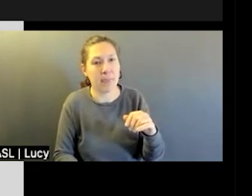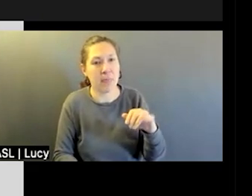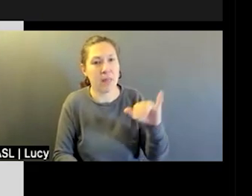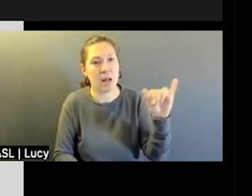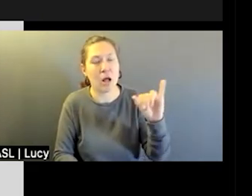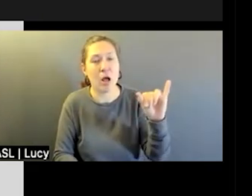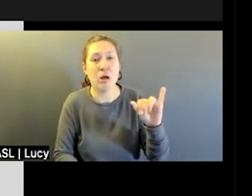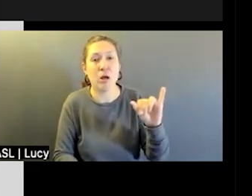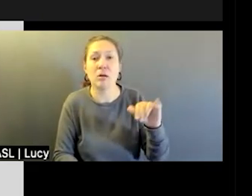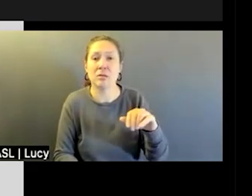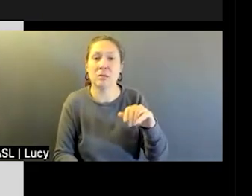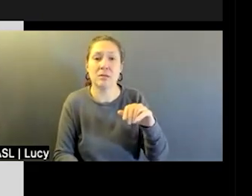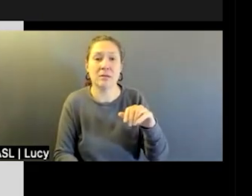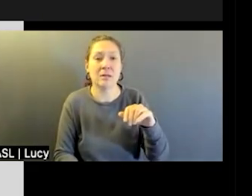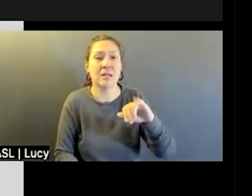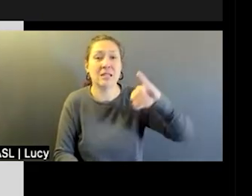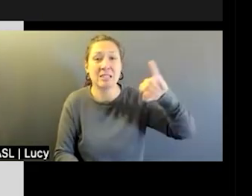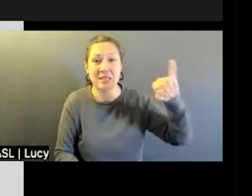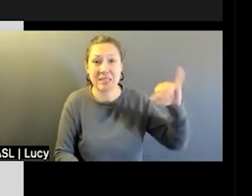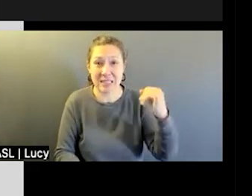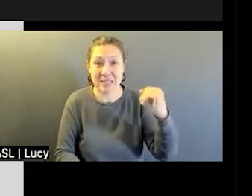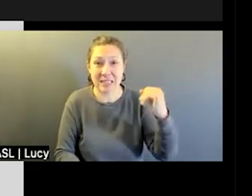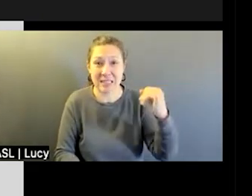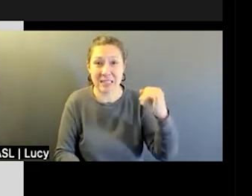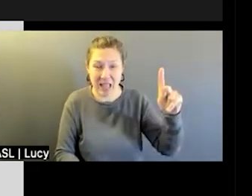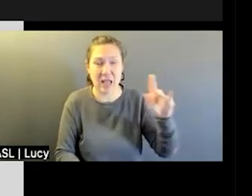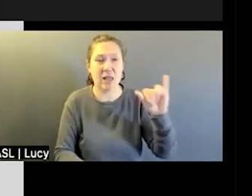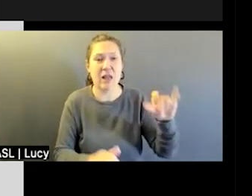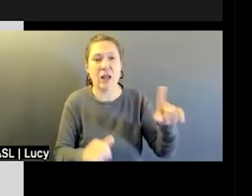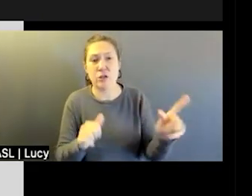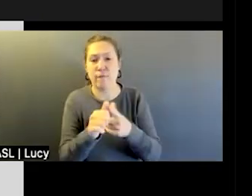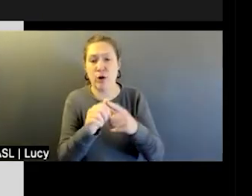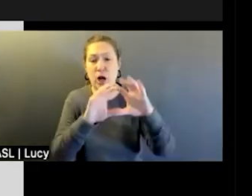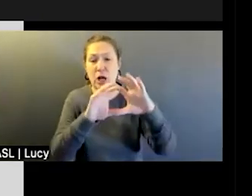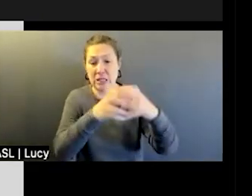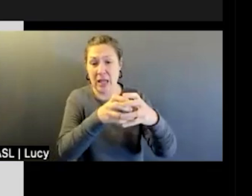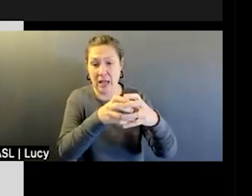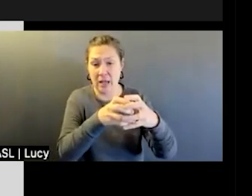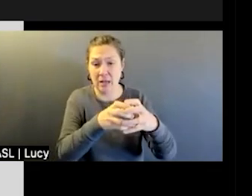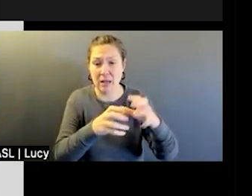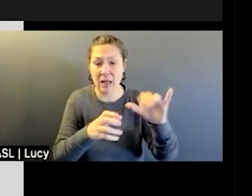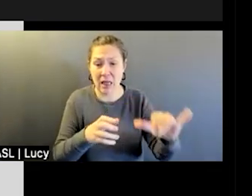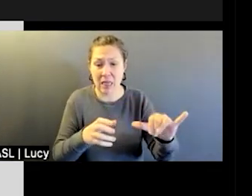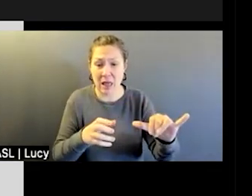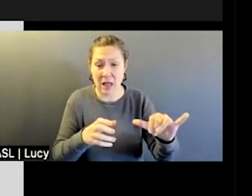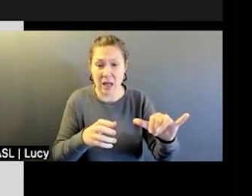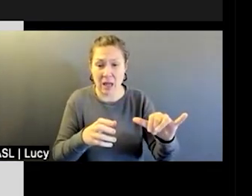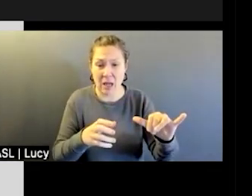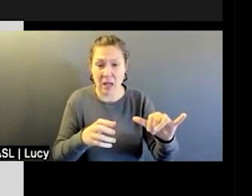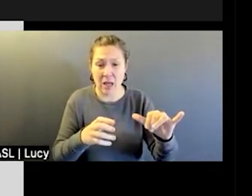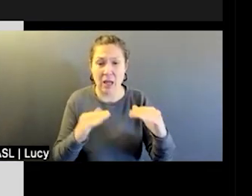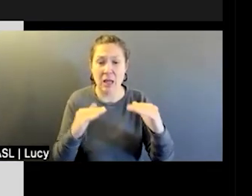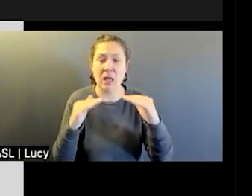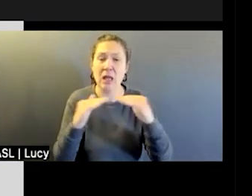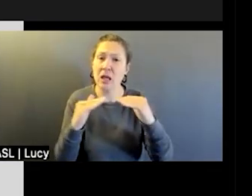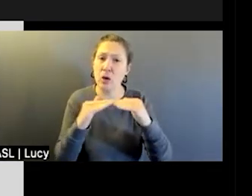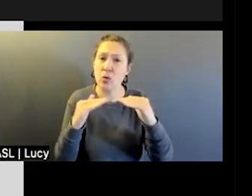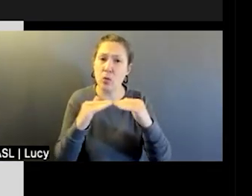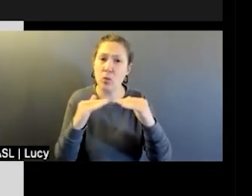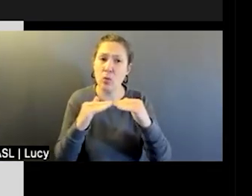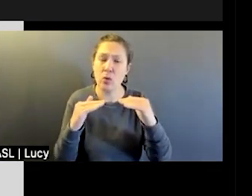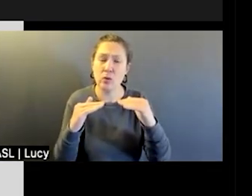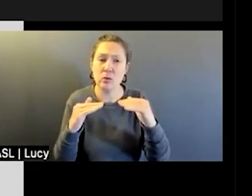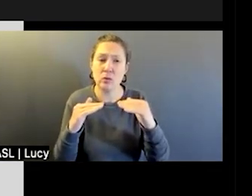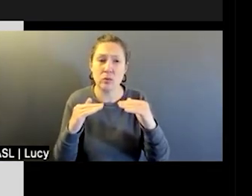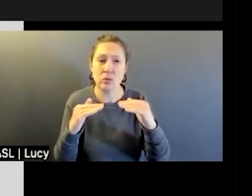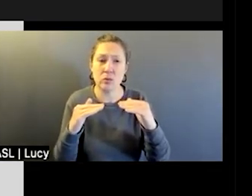JK is the first binary variable set. It equals 1, each one of these